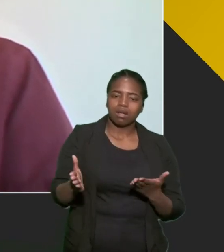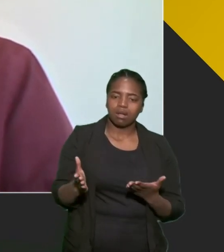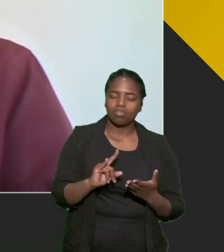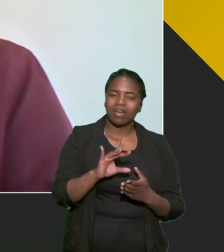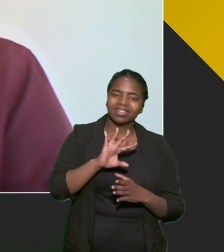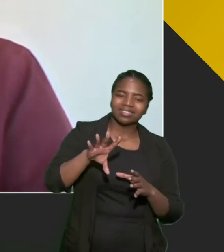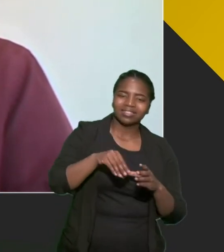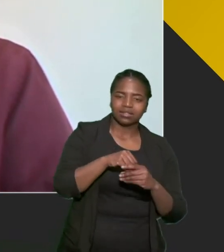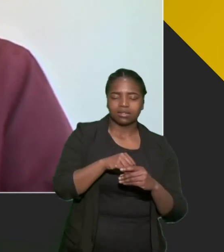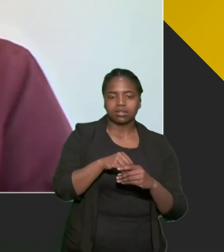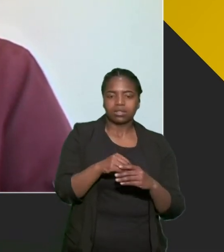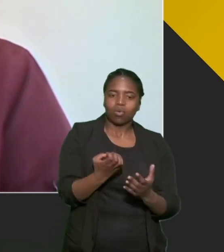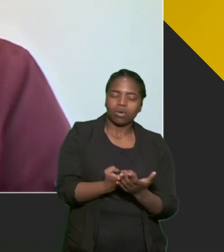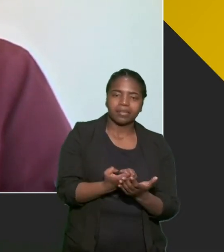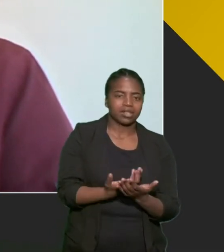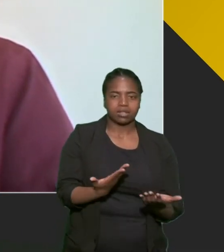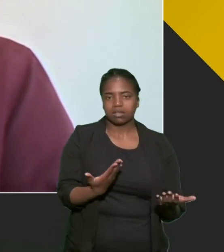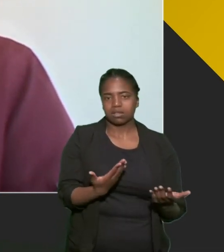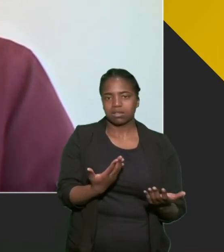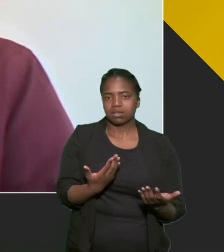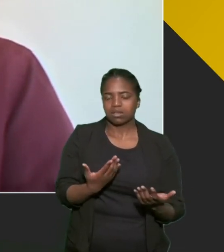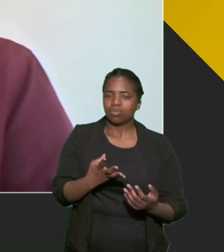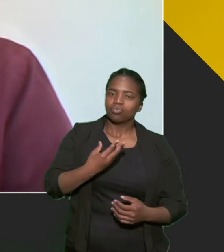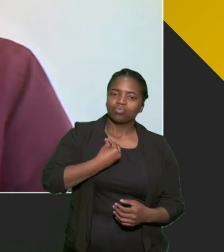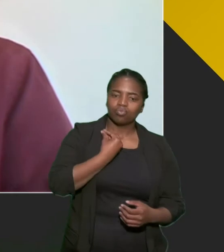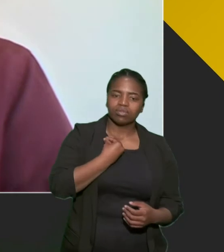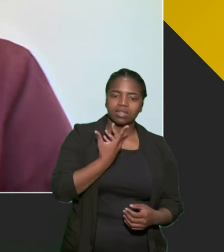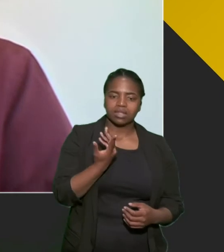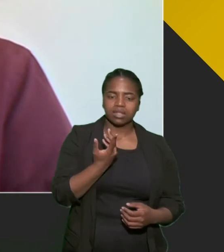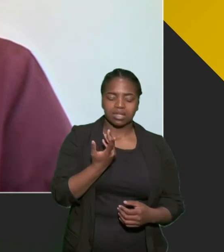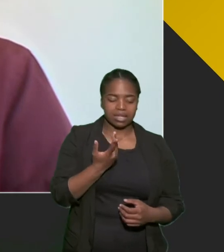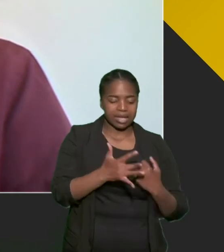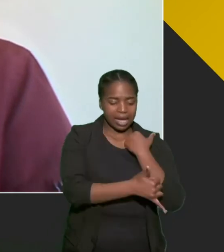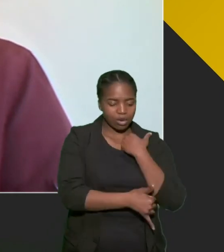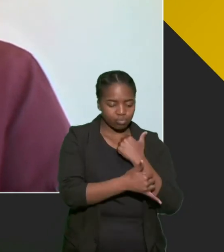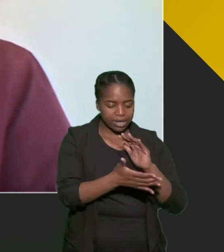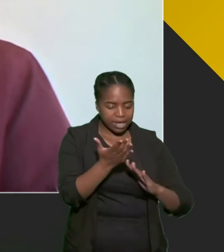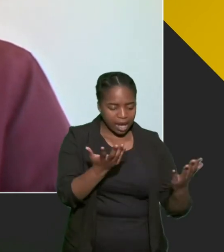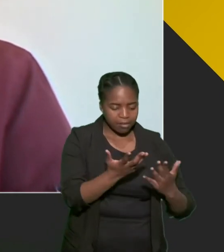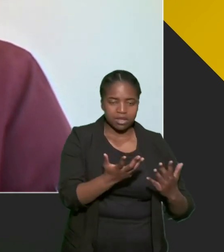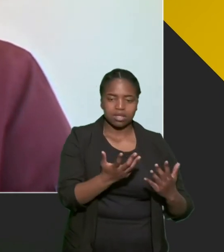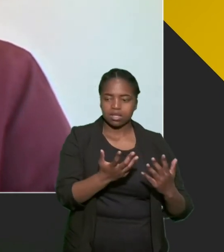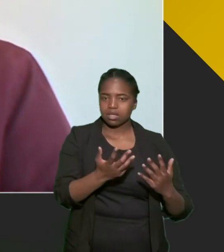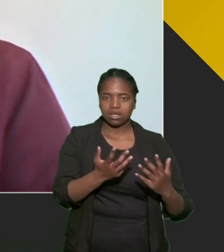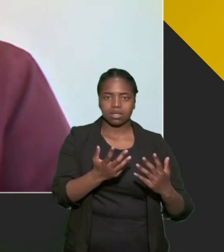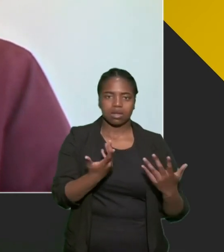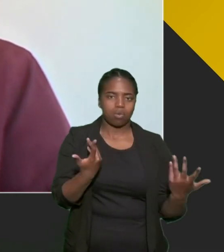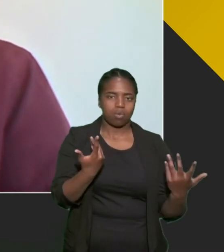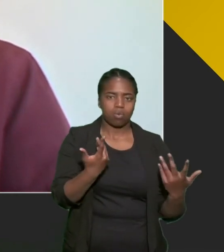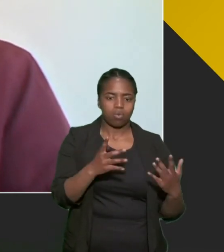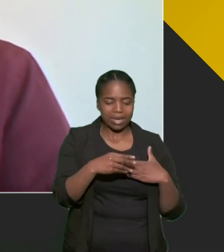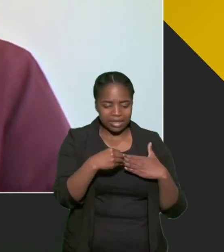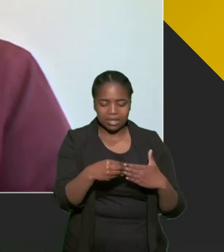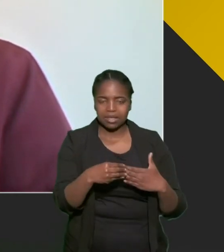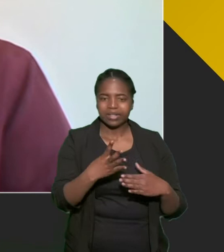the economy. Young people are actually excluded from the direction of the country. So with the level of the young people that are